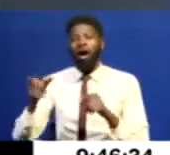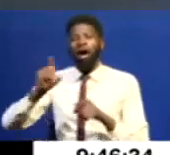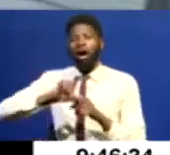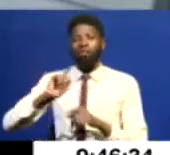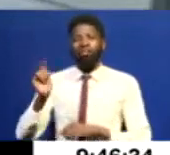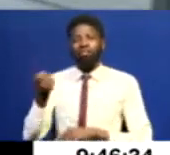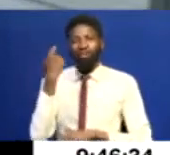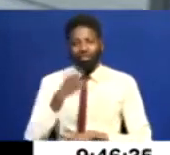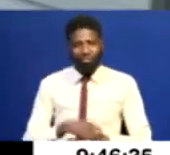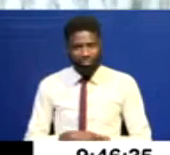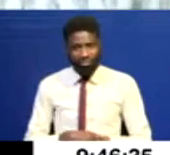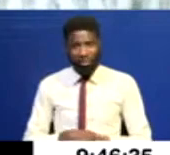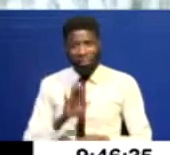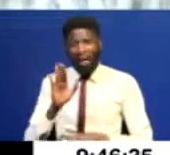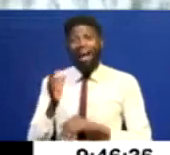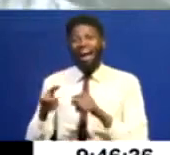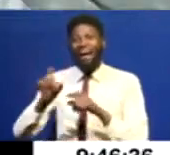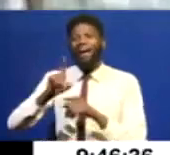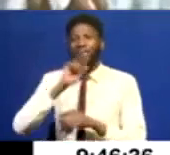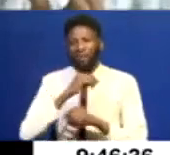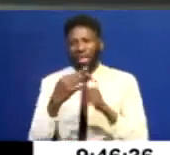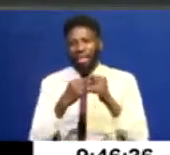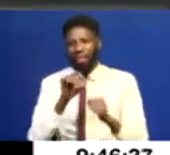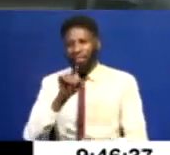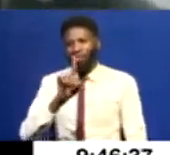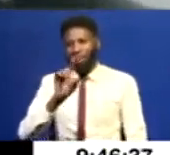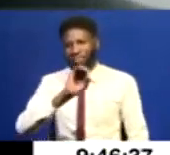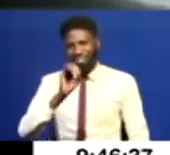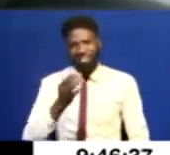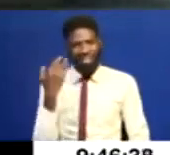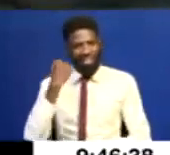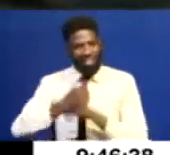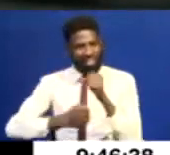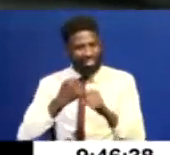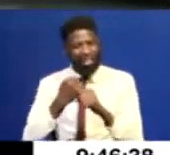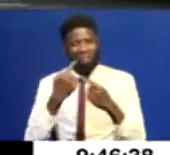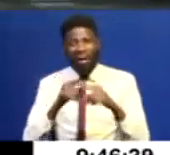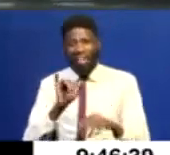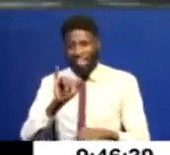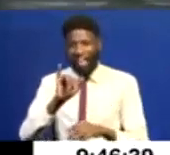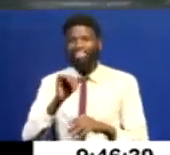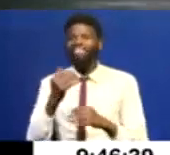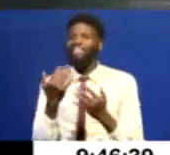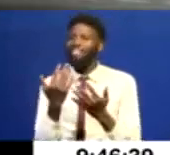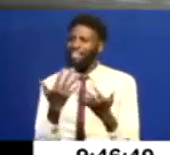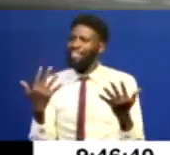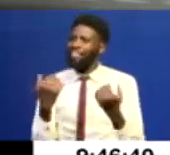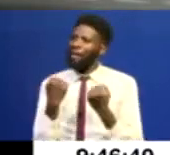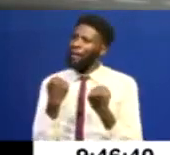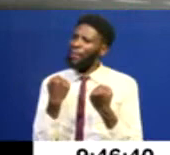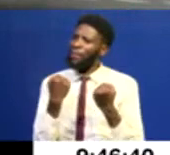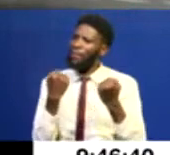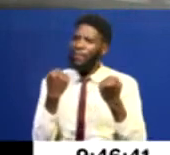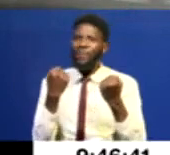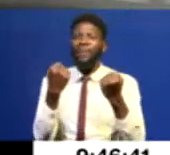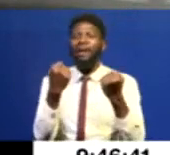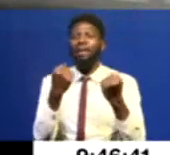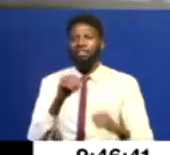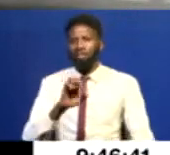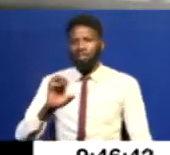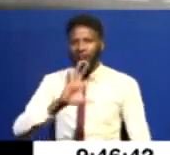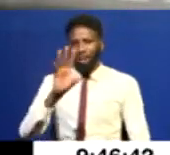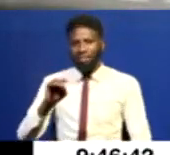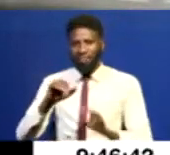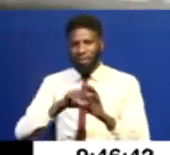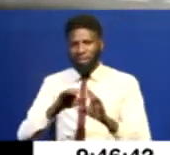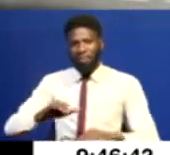by 8.1% in the last year. Despite this, cross-border cargo transport within the East African community has